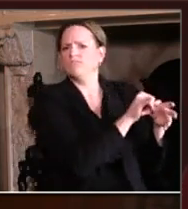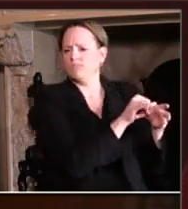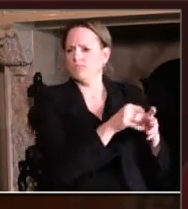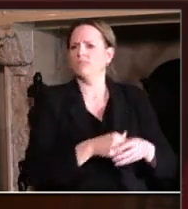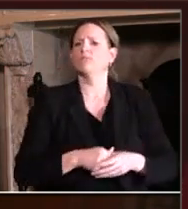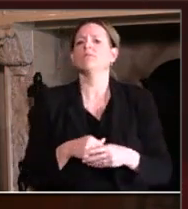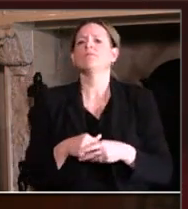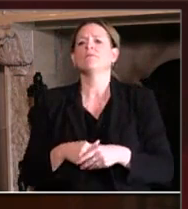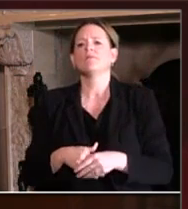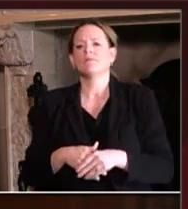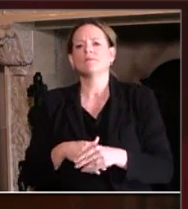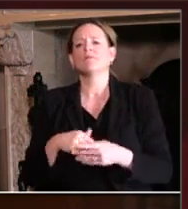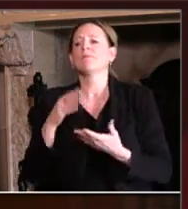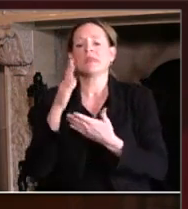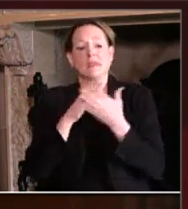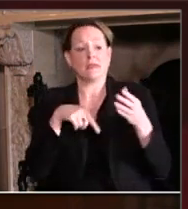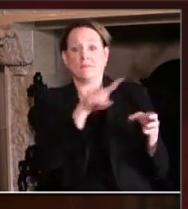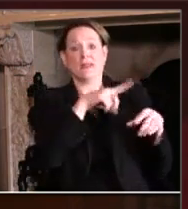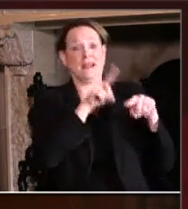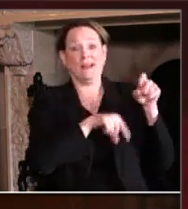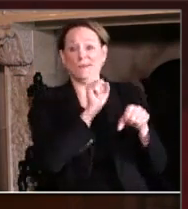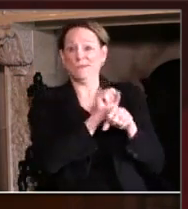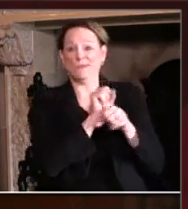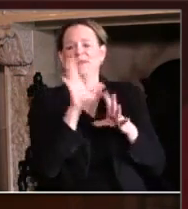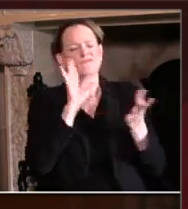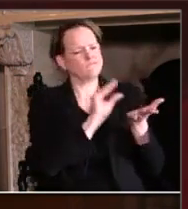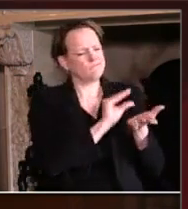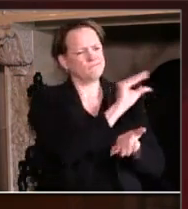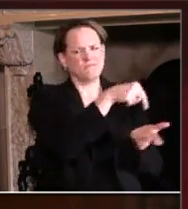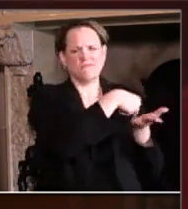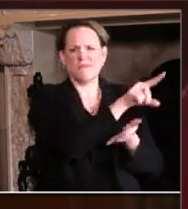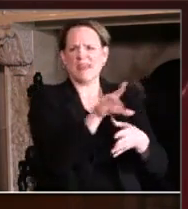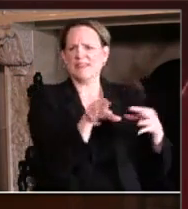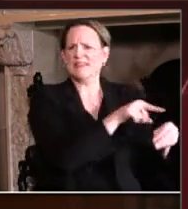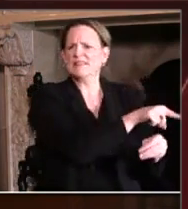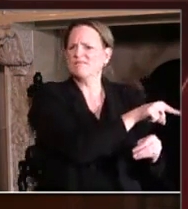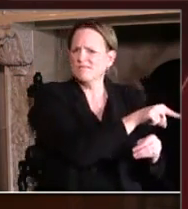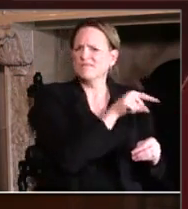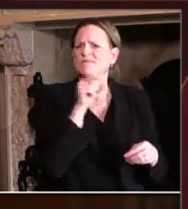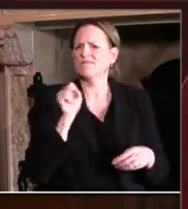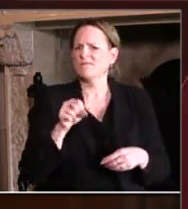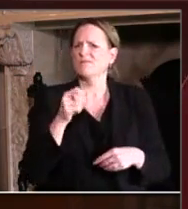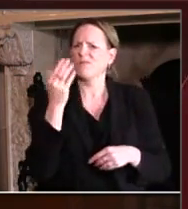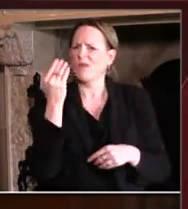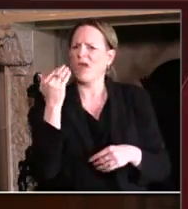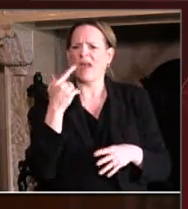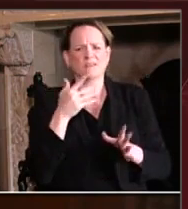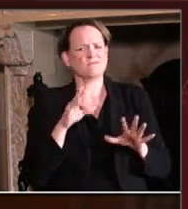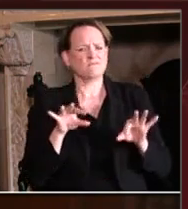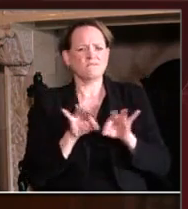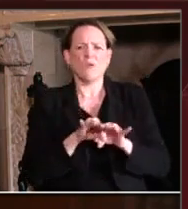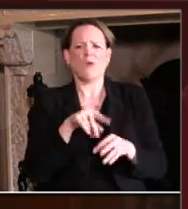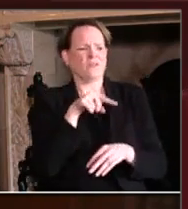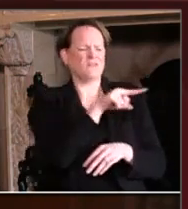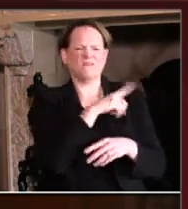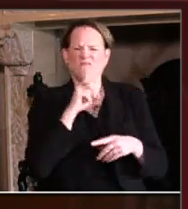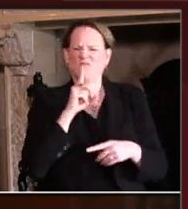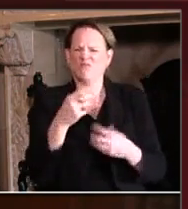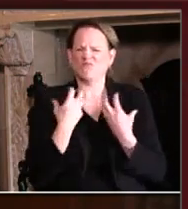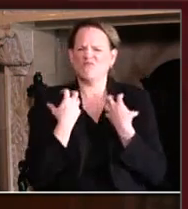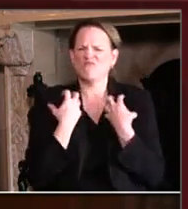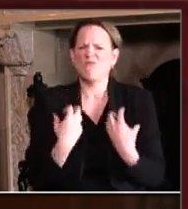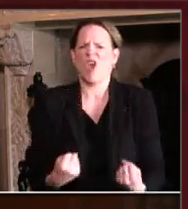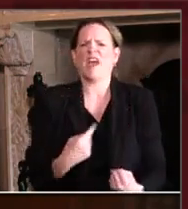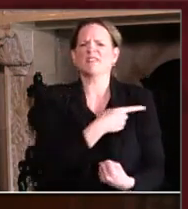important as these workers are putting themselves on the line to keep us all safe and they shouldn't lose a paycheck if they have to quarantine after